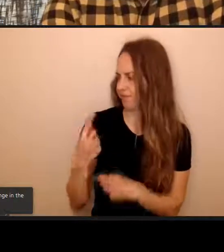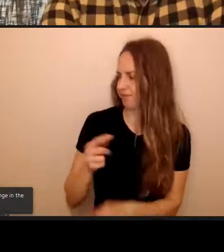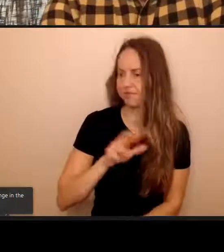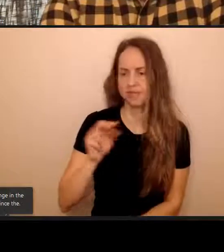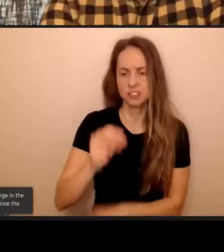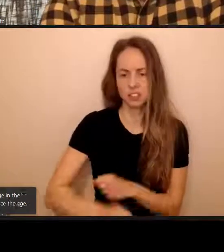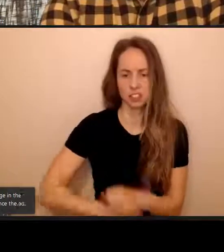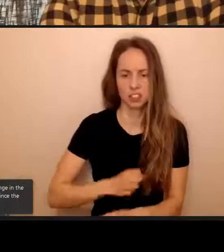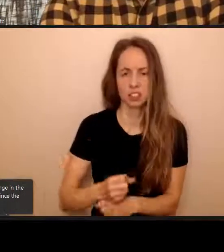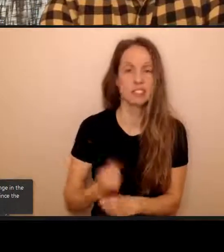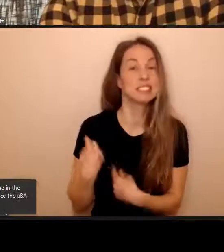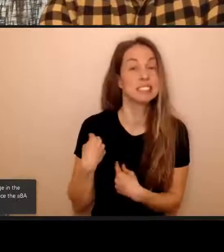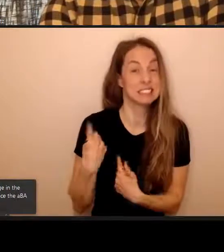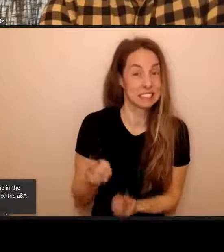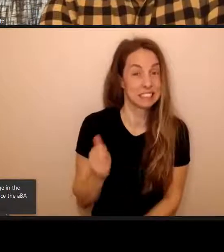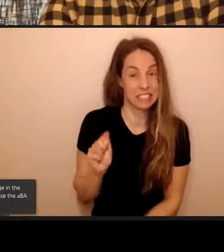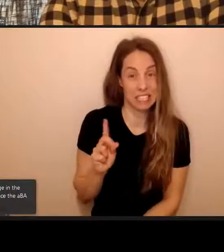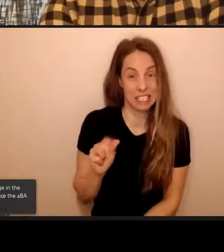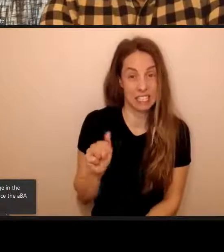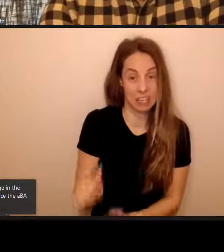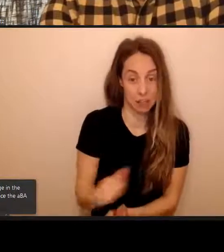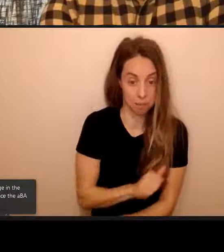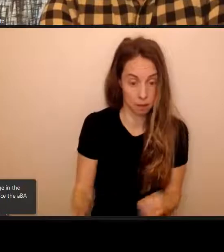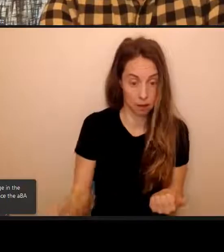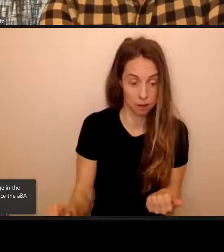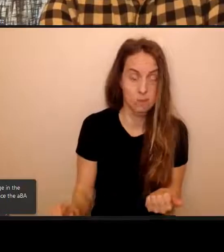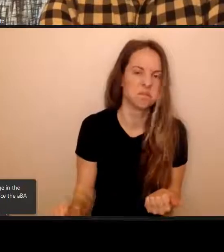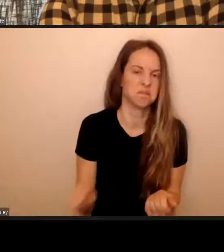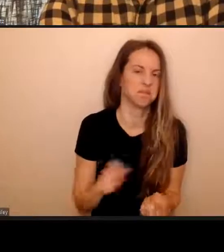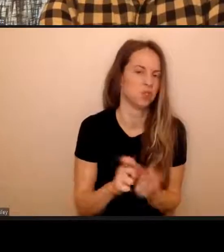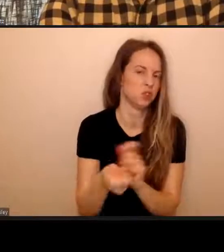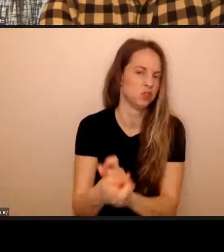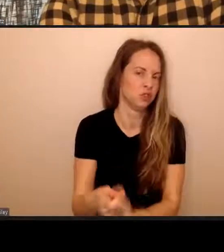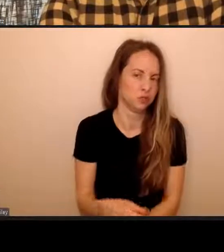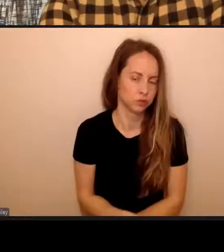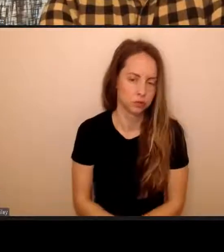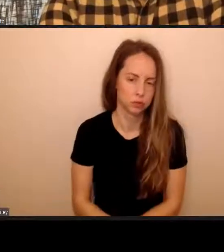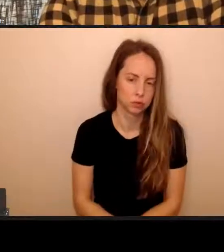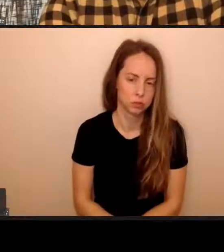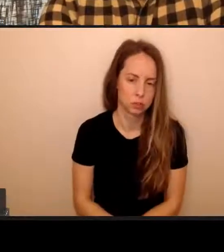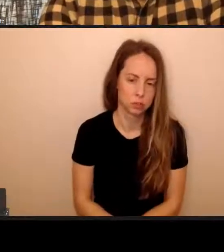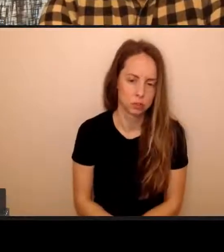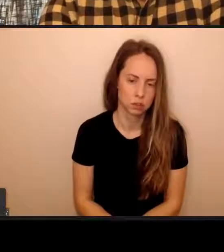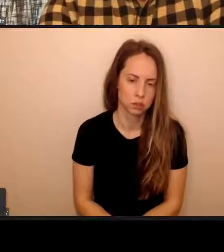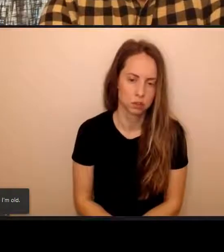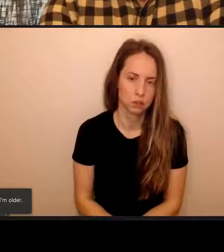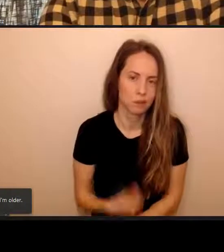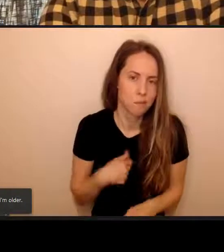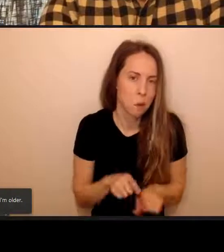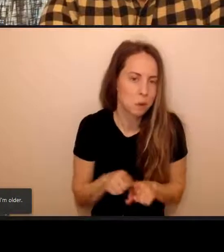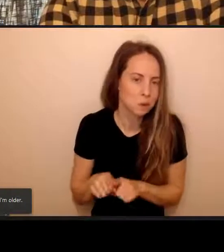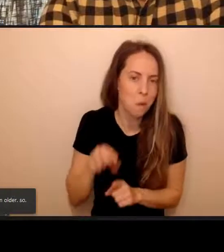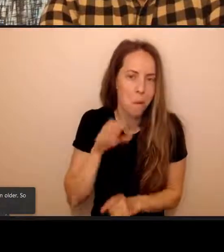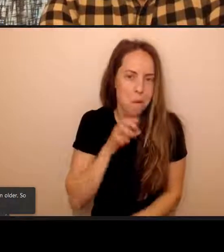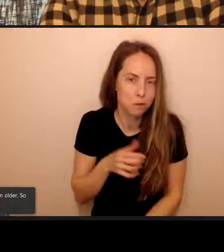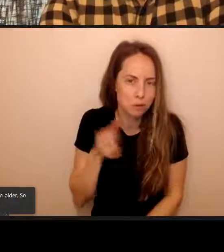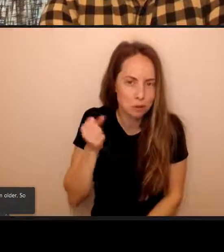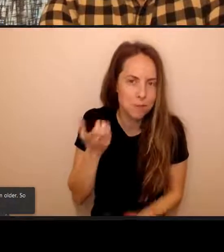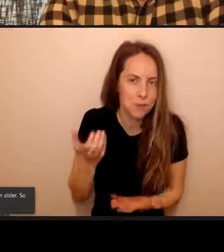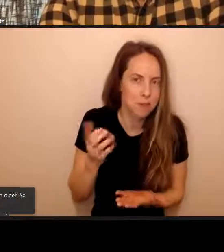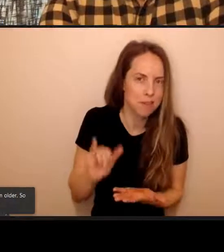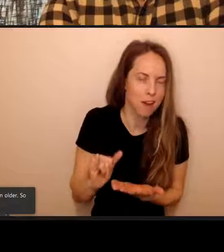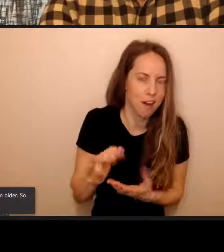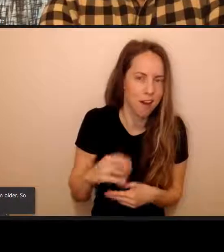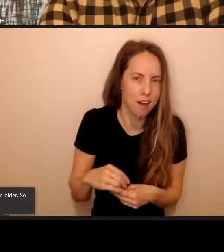Since the ADA was enacted. So I'm also, I'm older, so that might be part